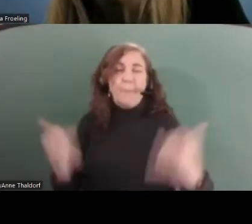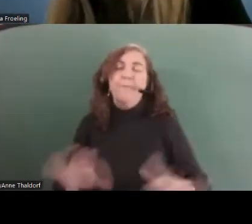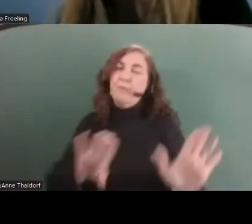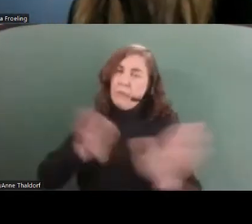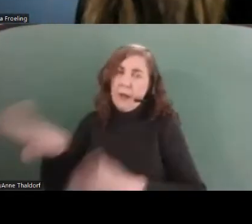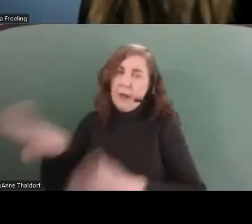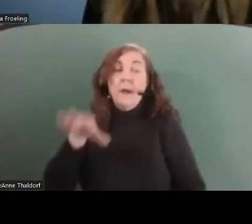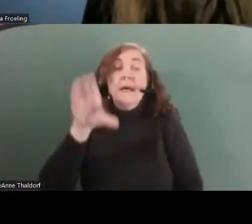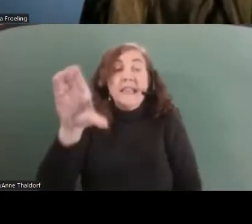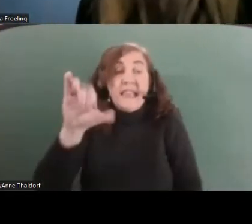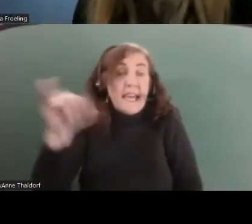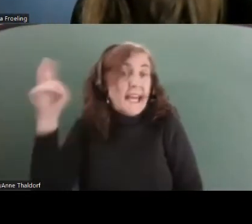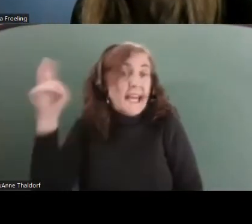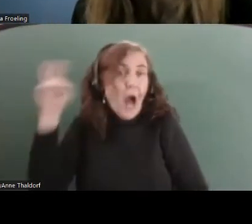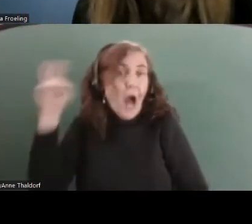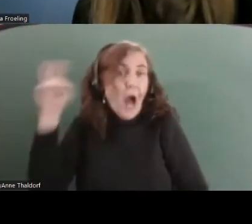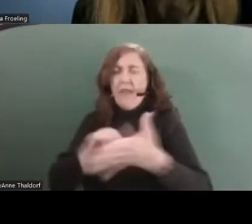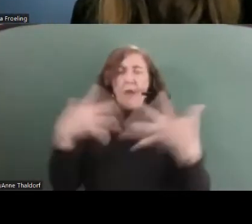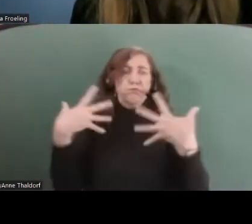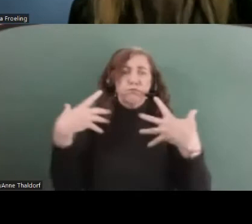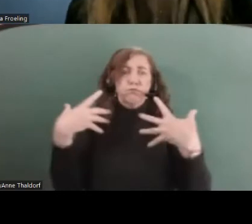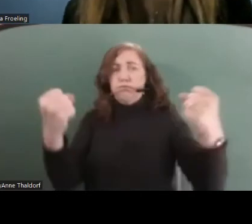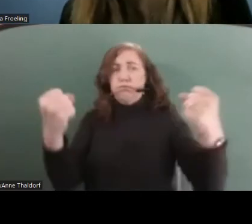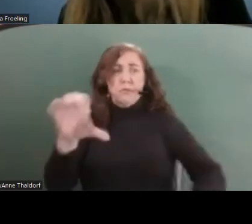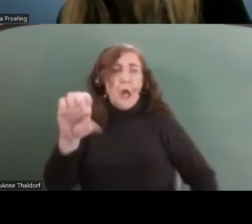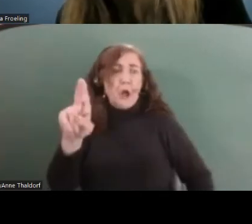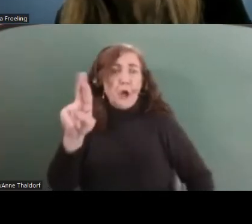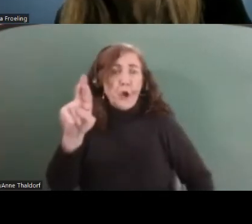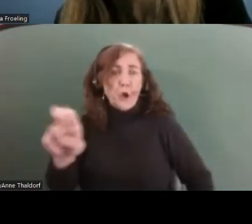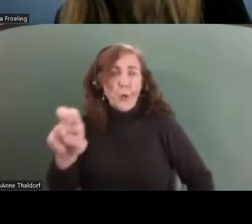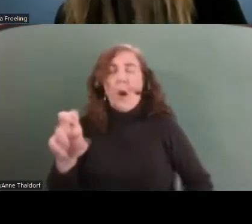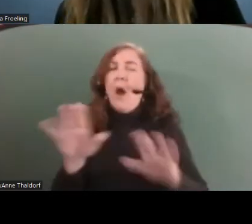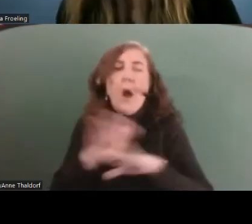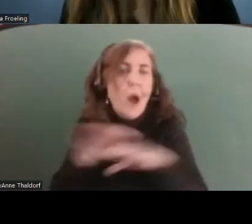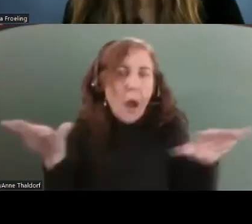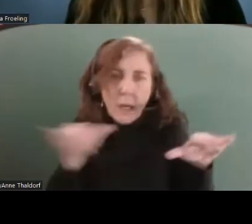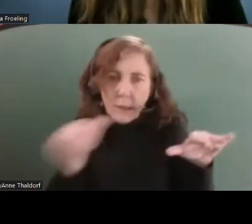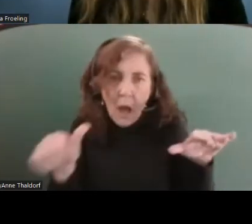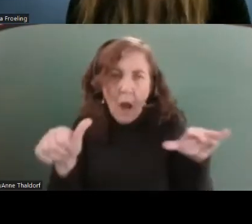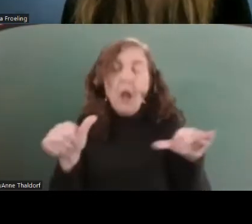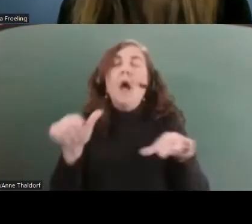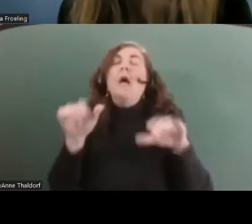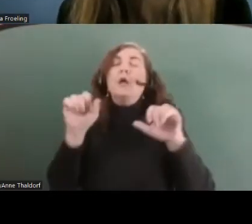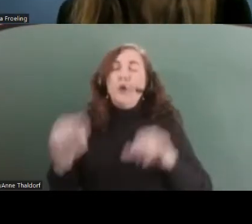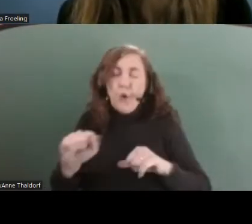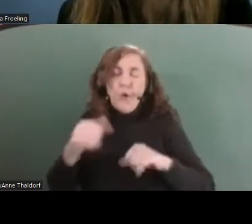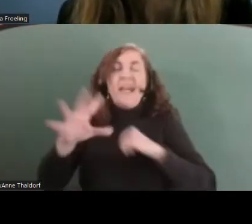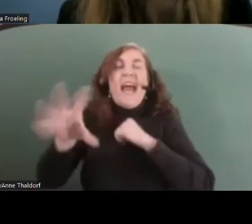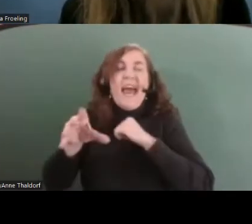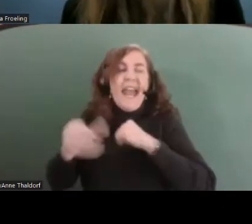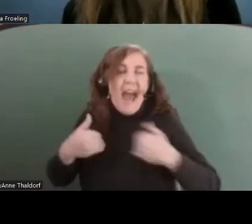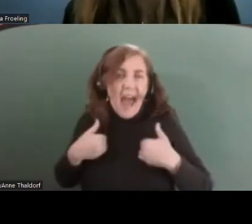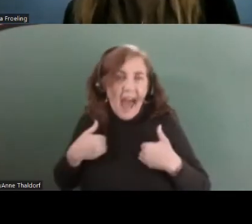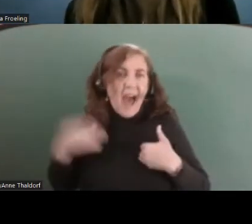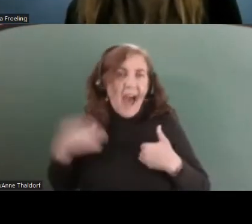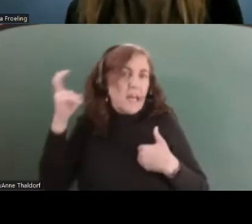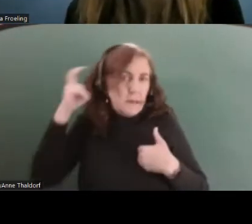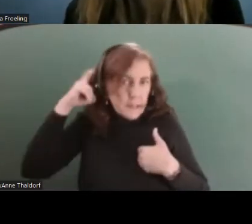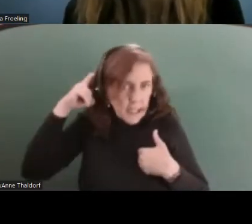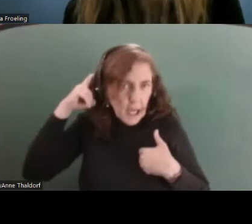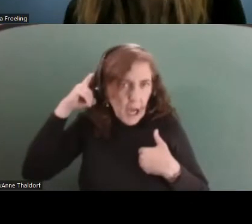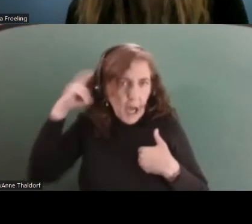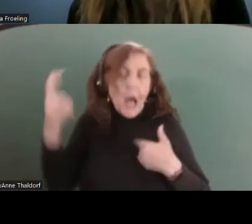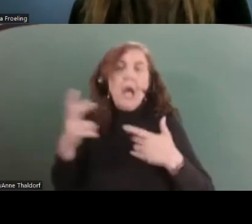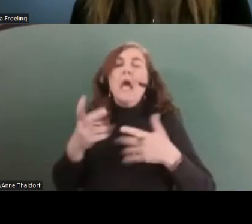cure. You can get the device and the potential is there, but there's a lot of hard work. Rehabilitation